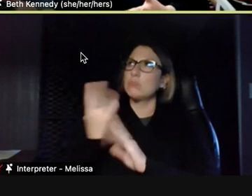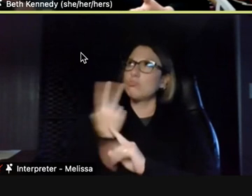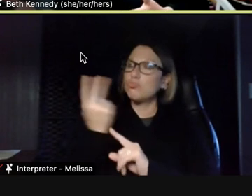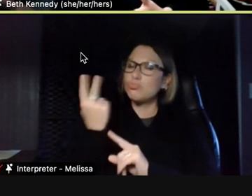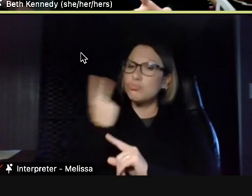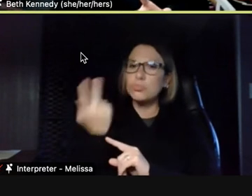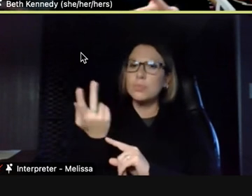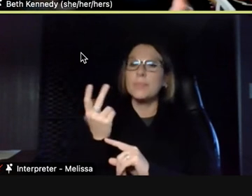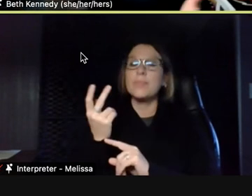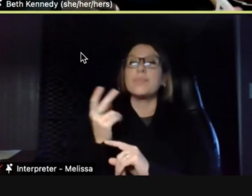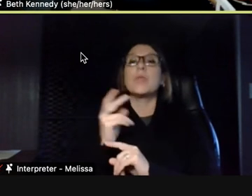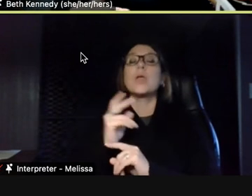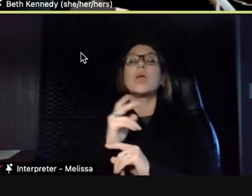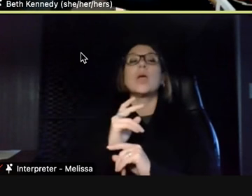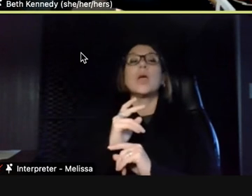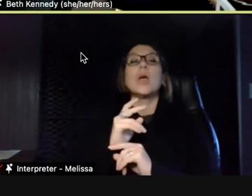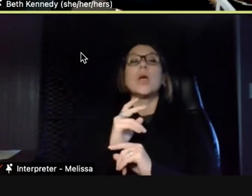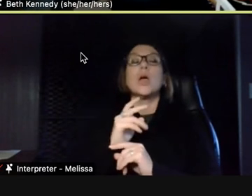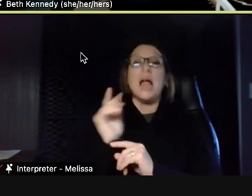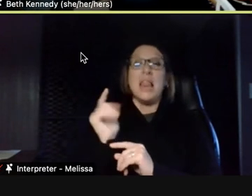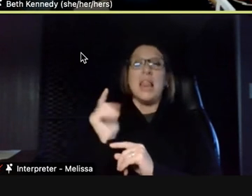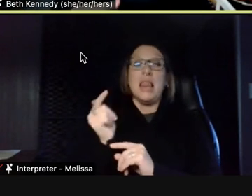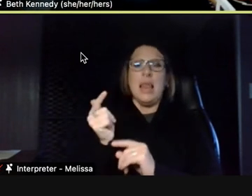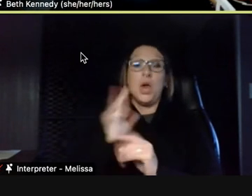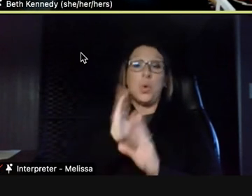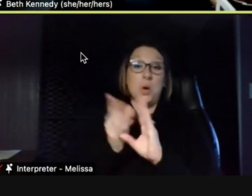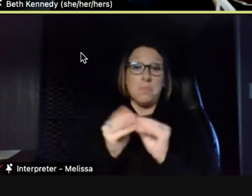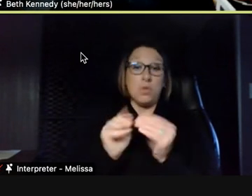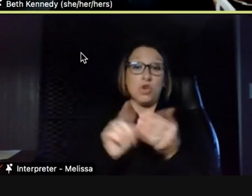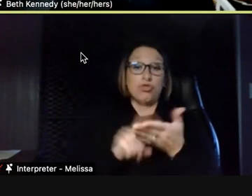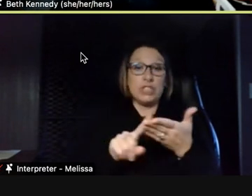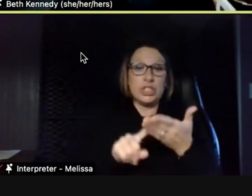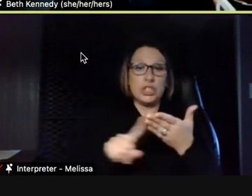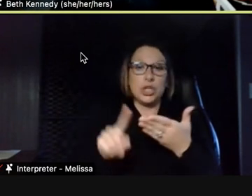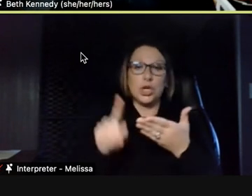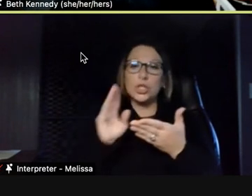when I get to the research is how important those elements are.